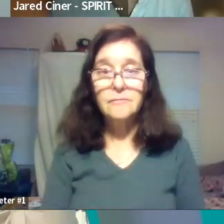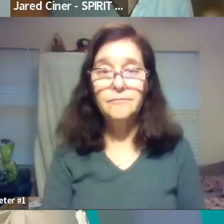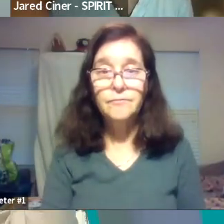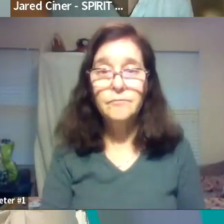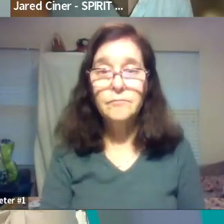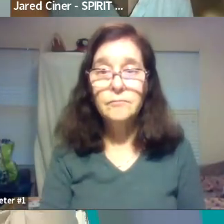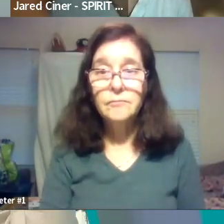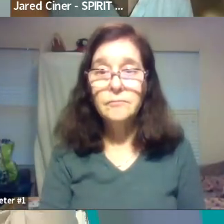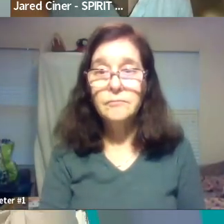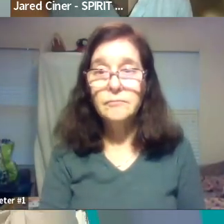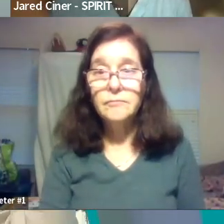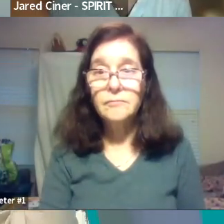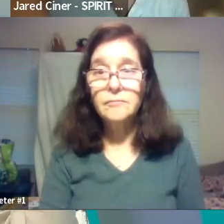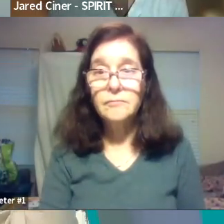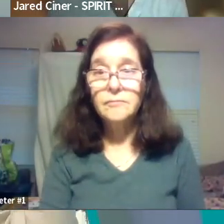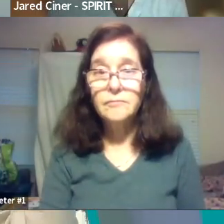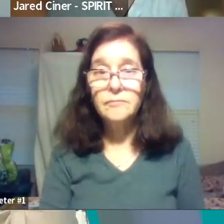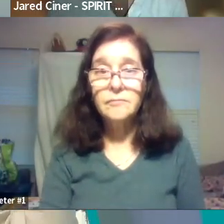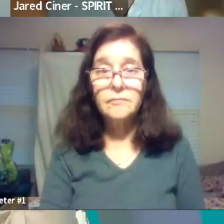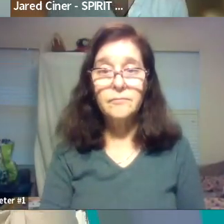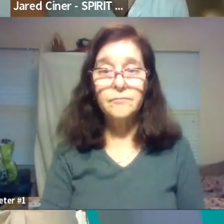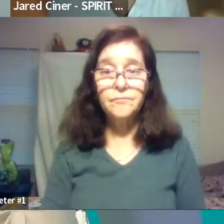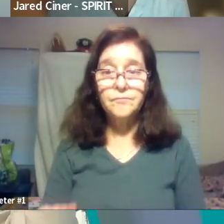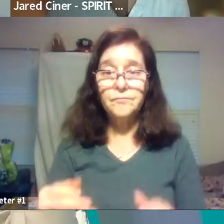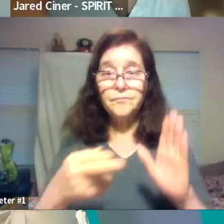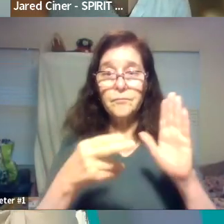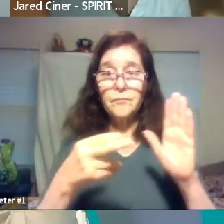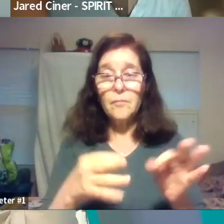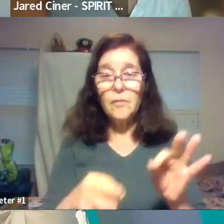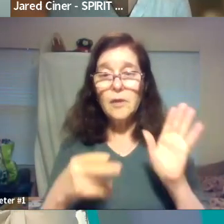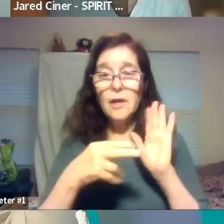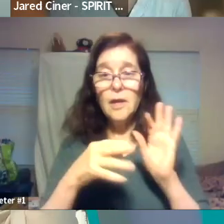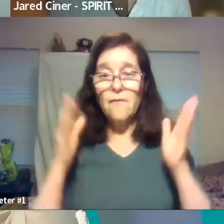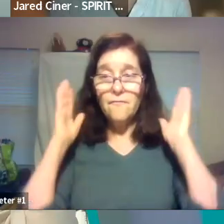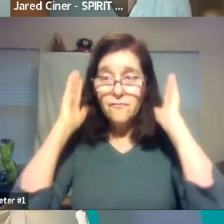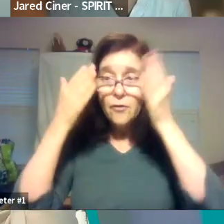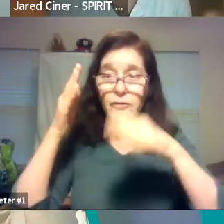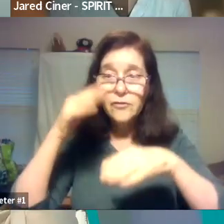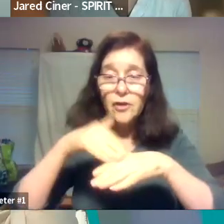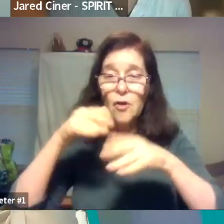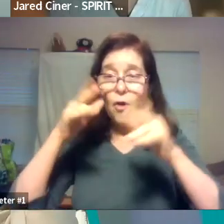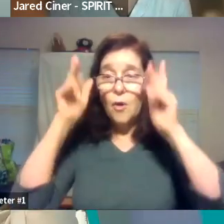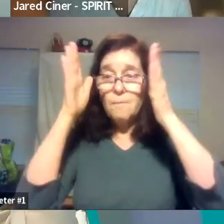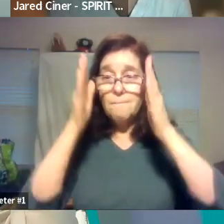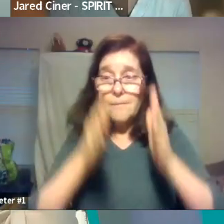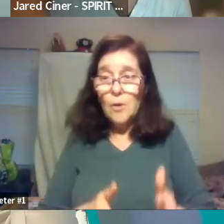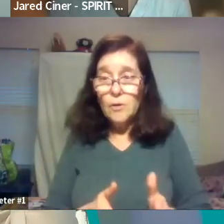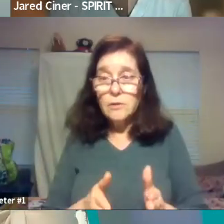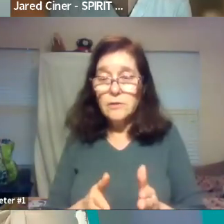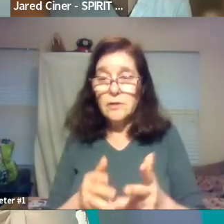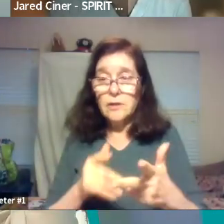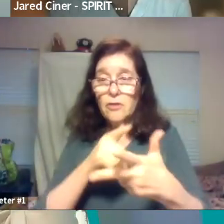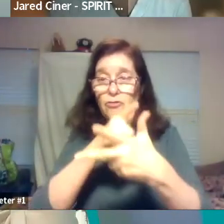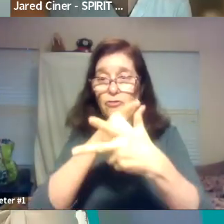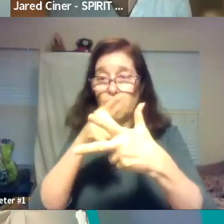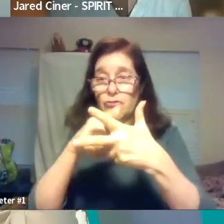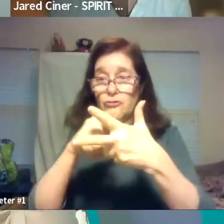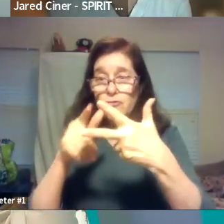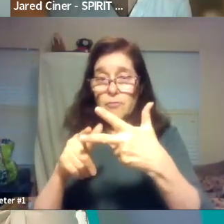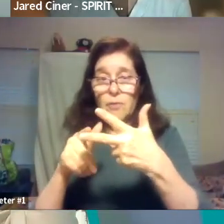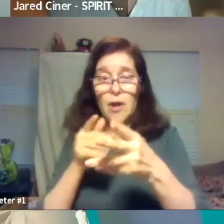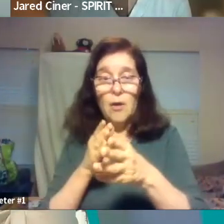Thank you. So just highlighting some of our different programs, focusing on in-person. We offer three main programs. We